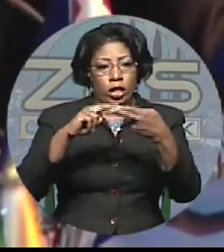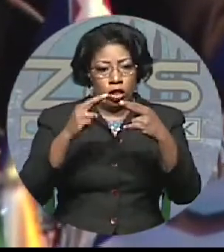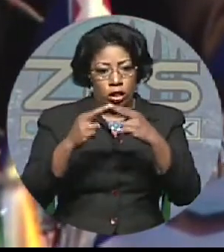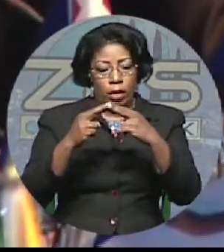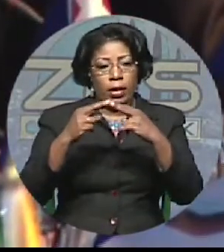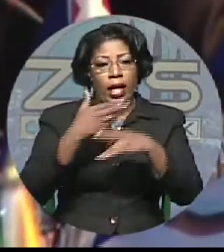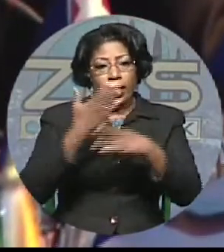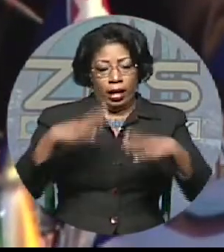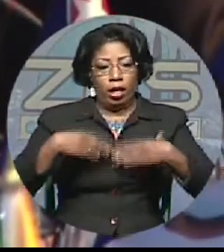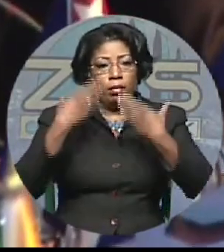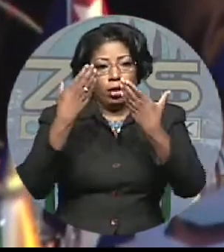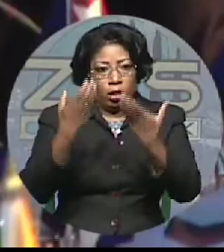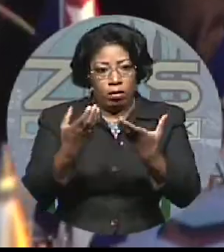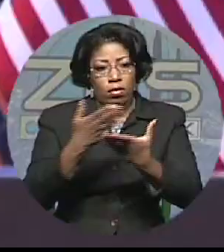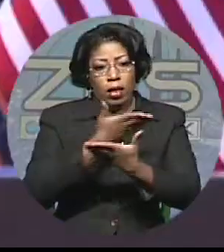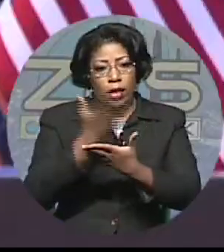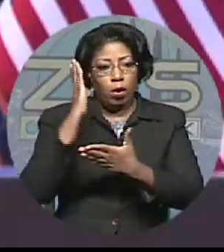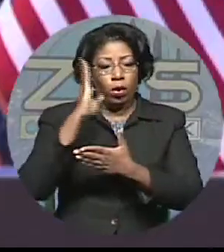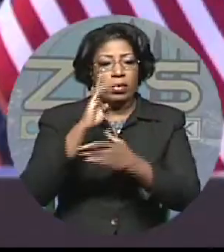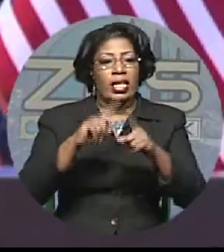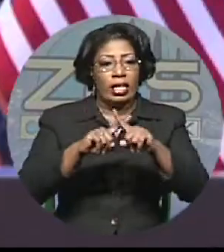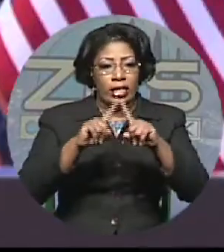there will be differences.